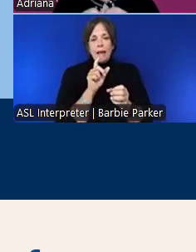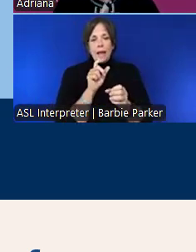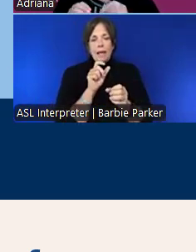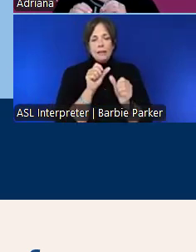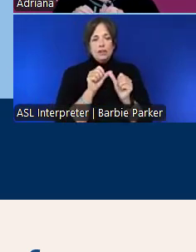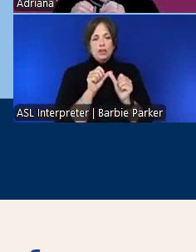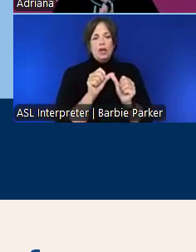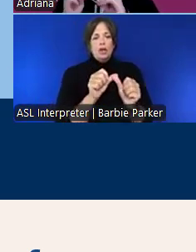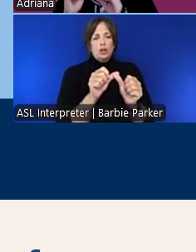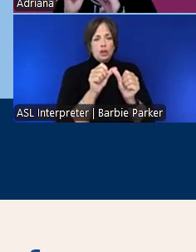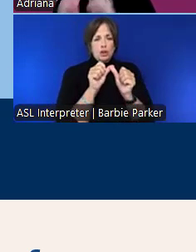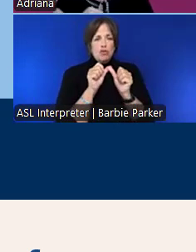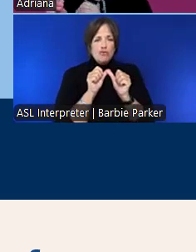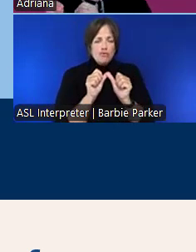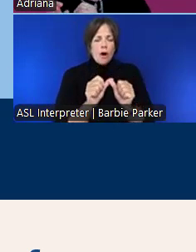ongoing